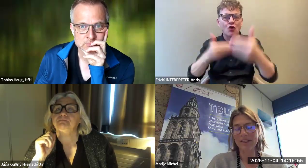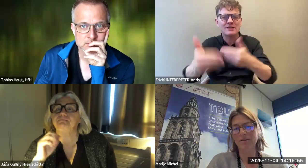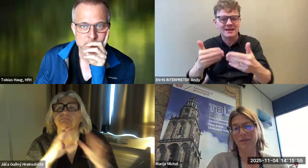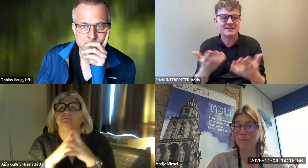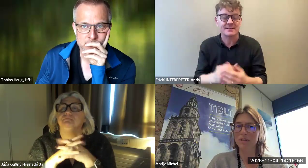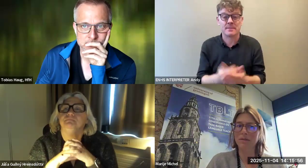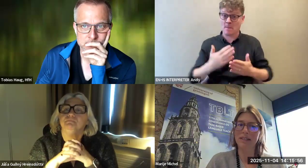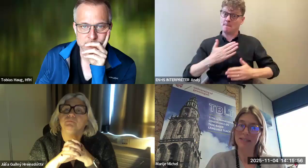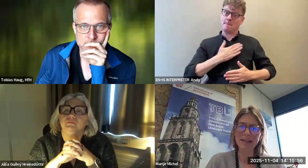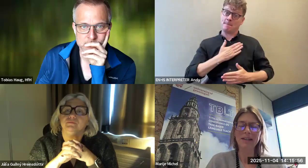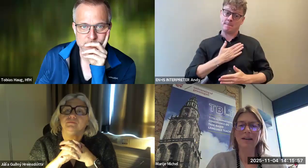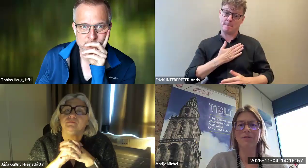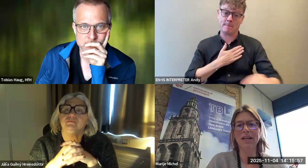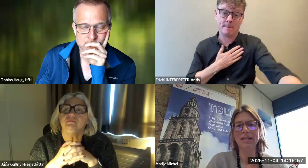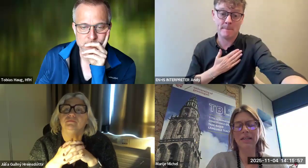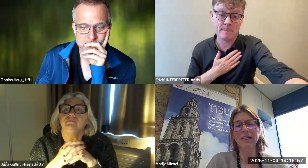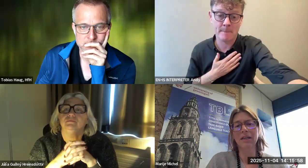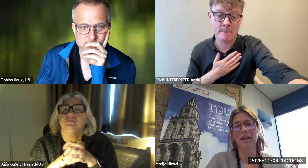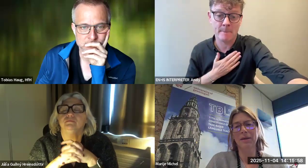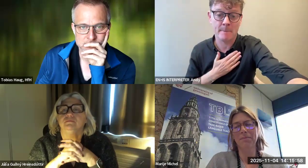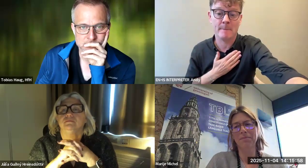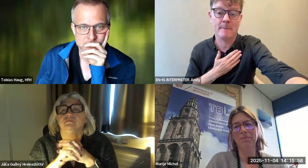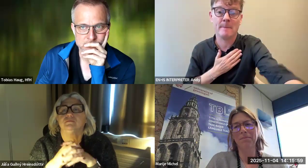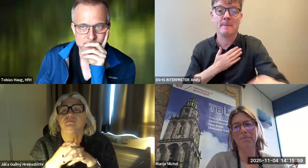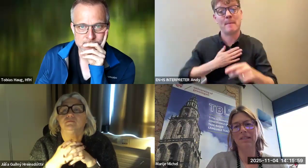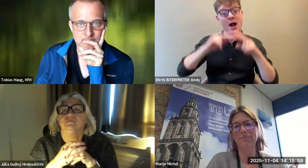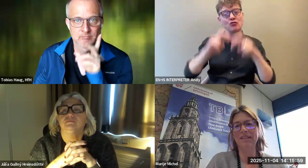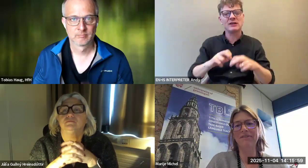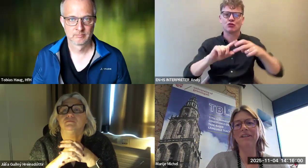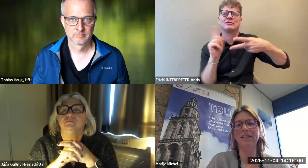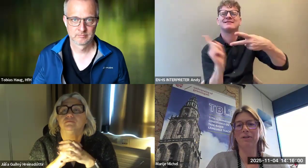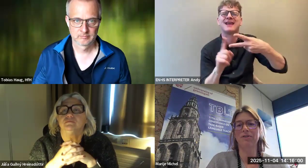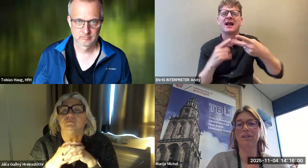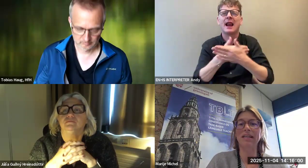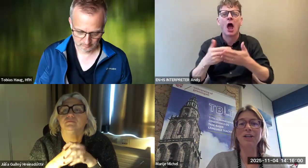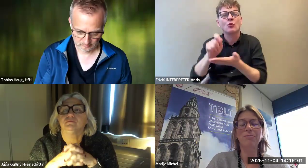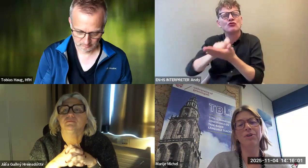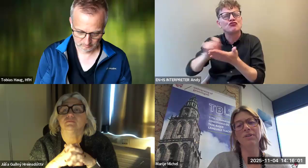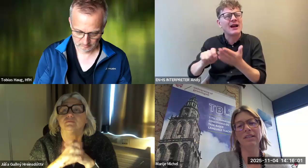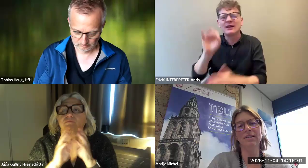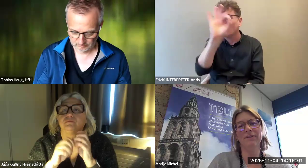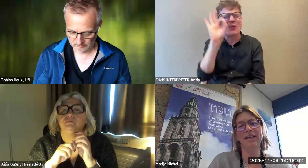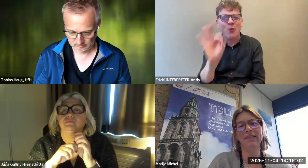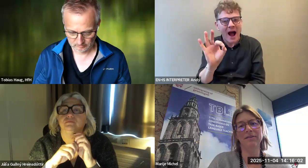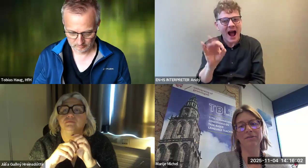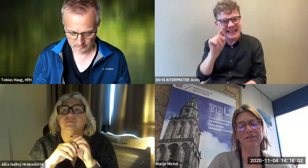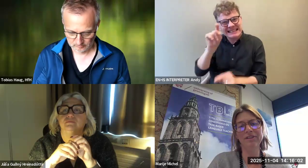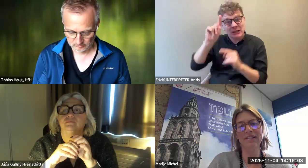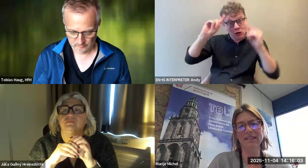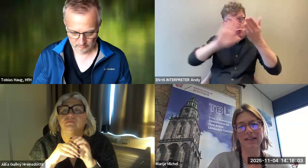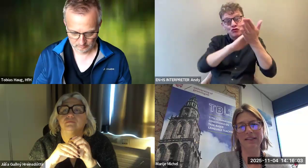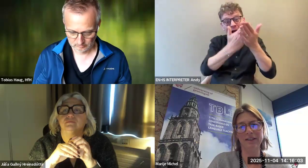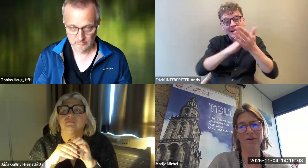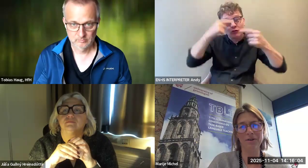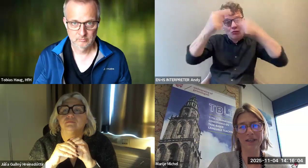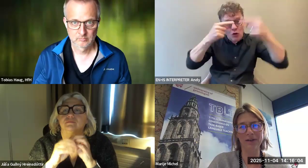In my research, I've always looked at second language writing because specifically those translation processes of lexical